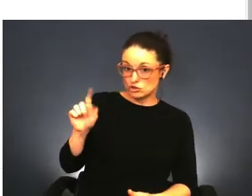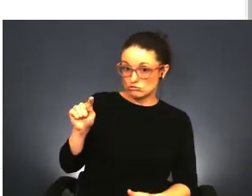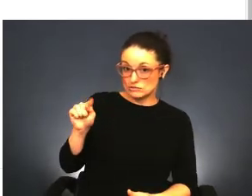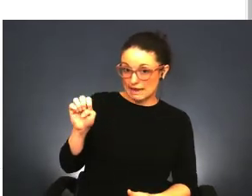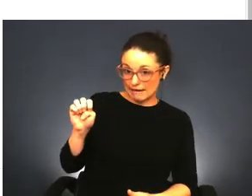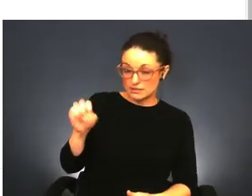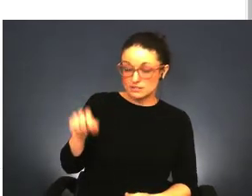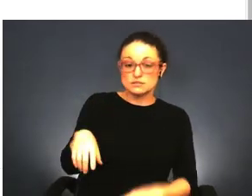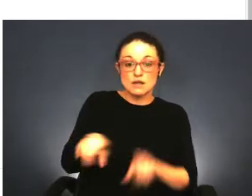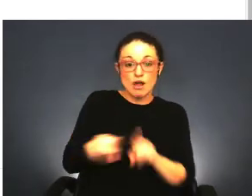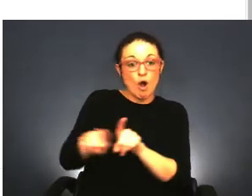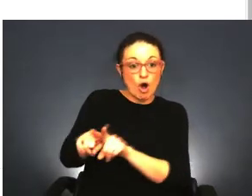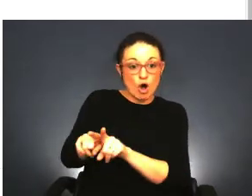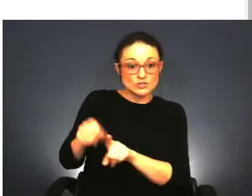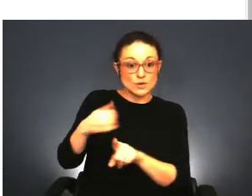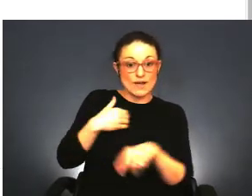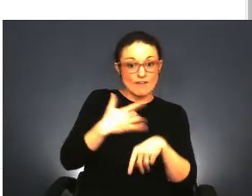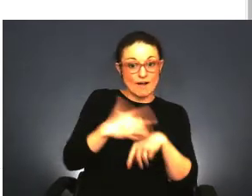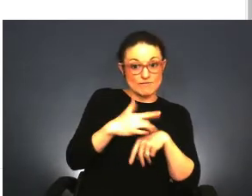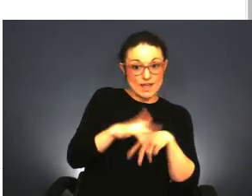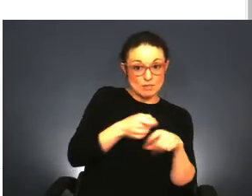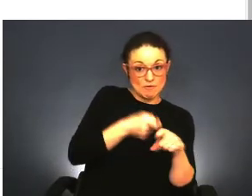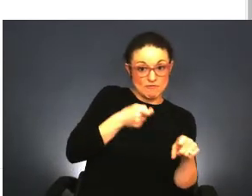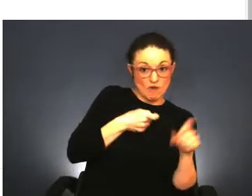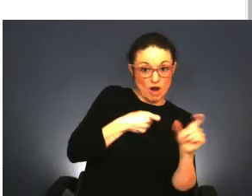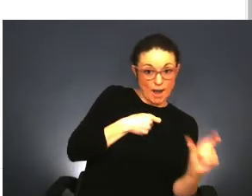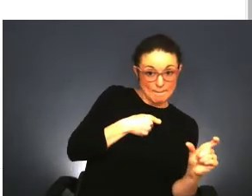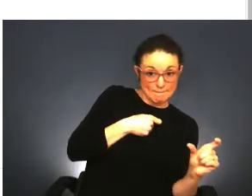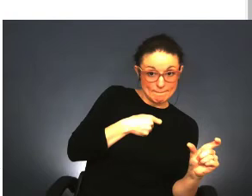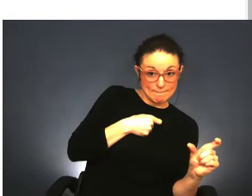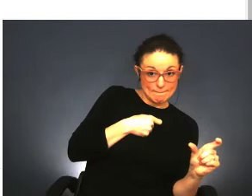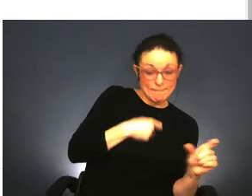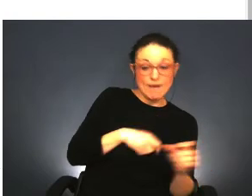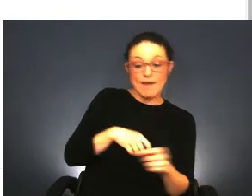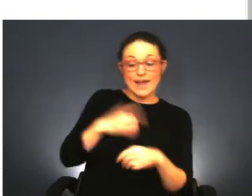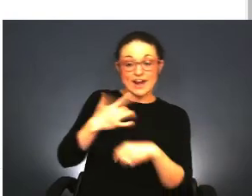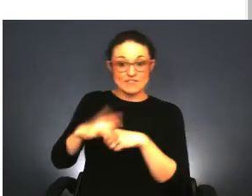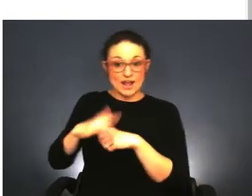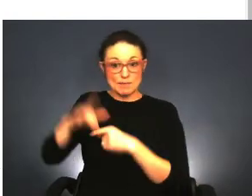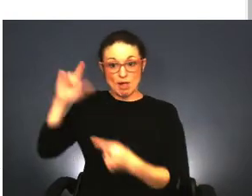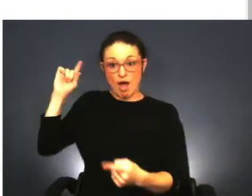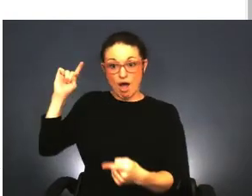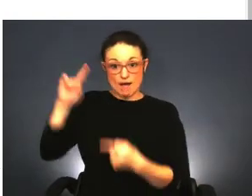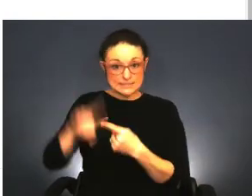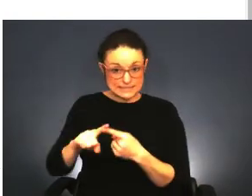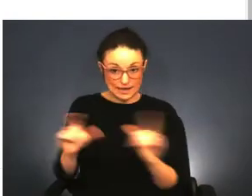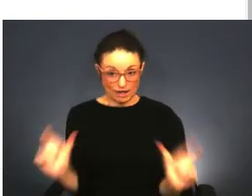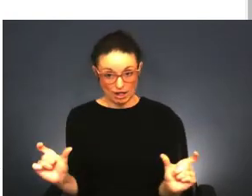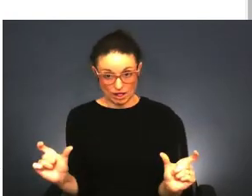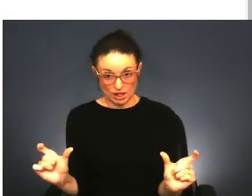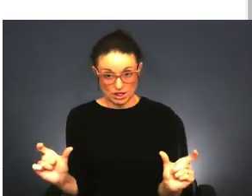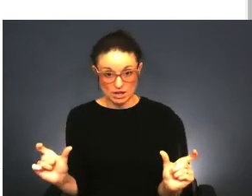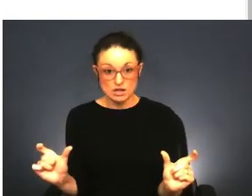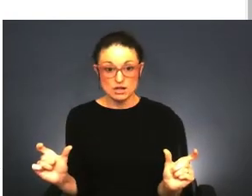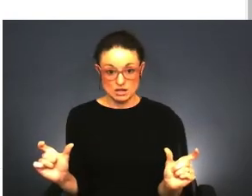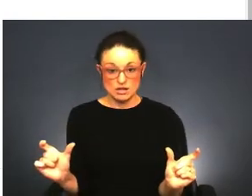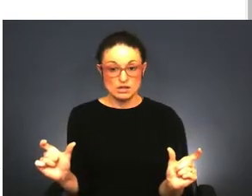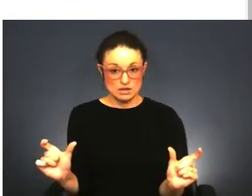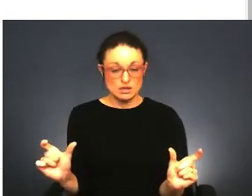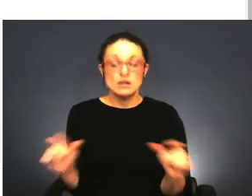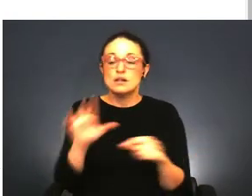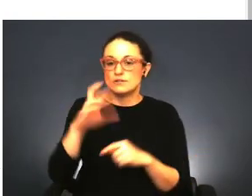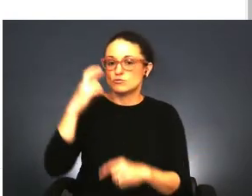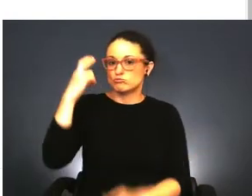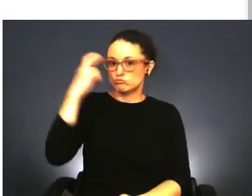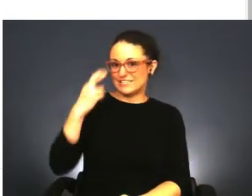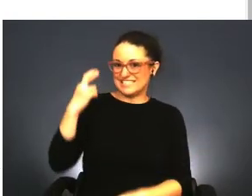have an available from date and an available until date. The way that this works is that, and the reason that